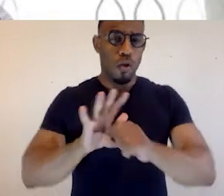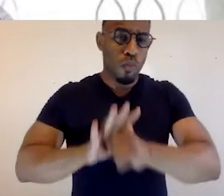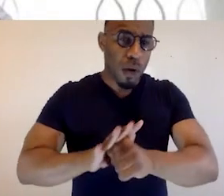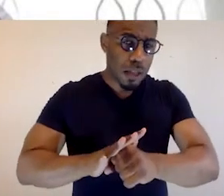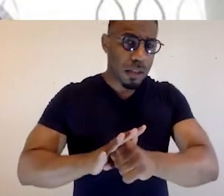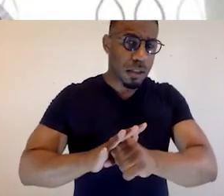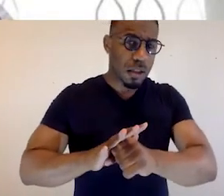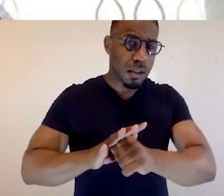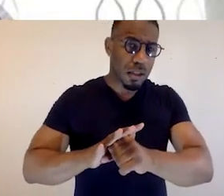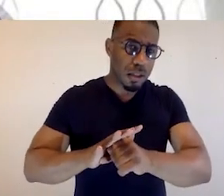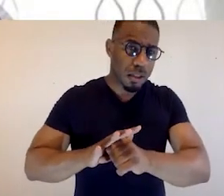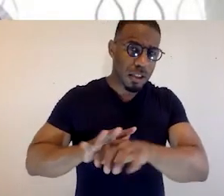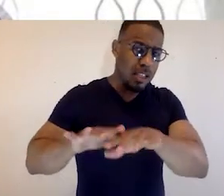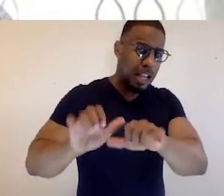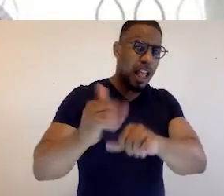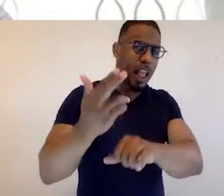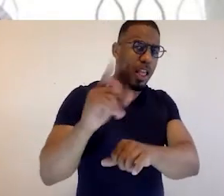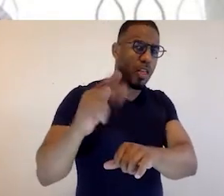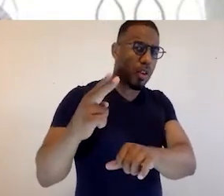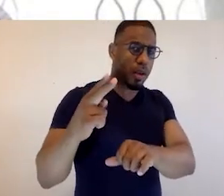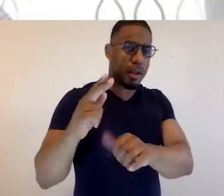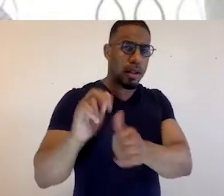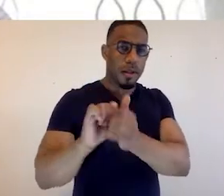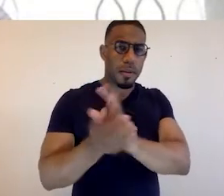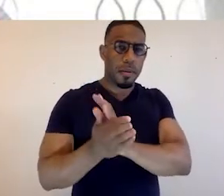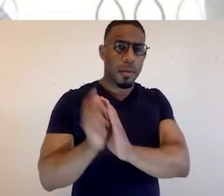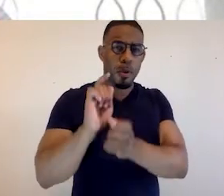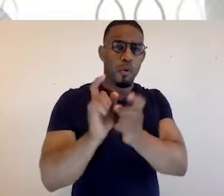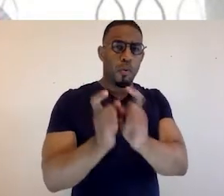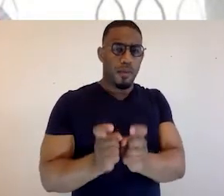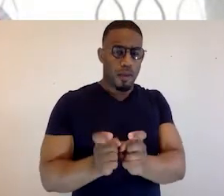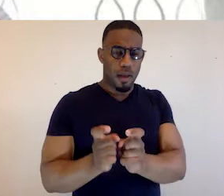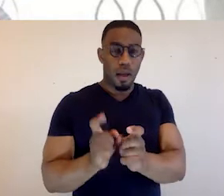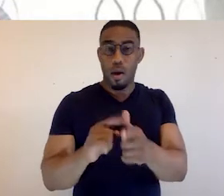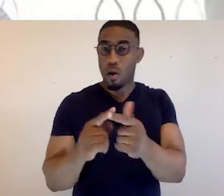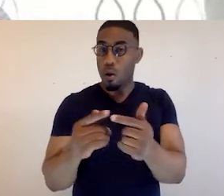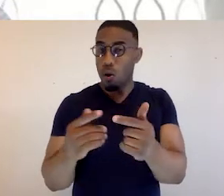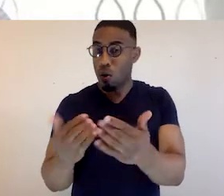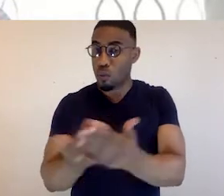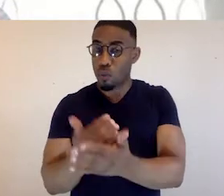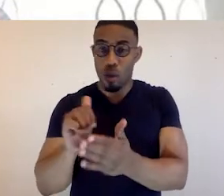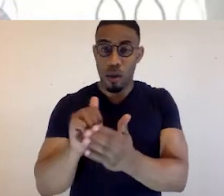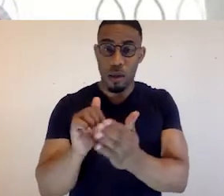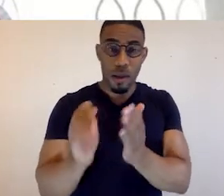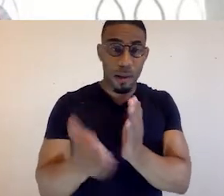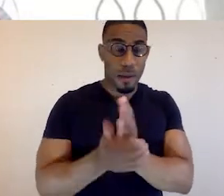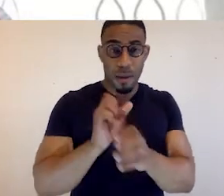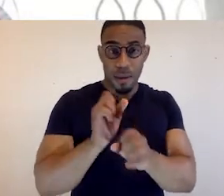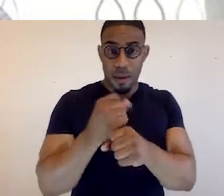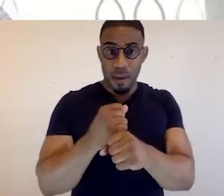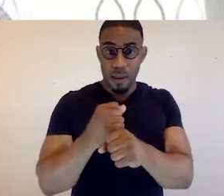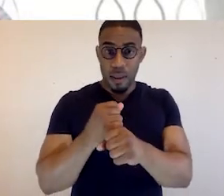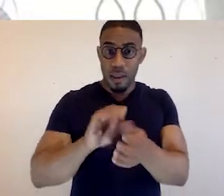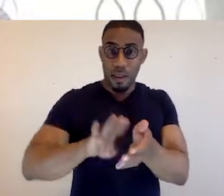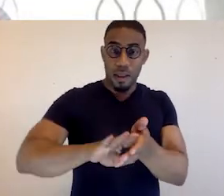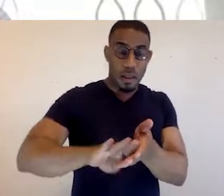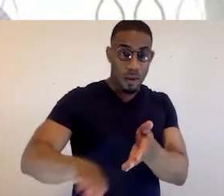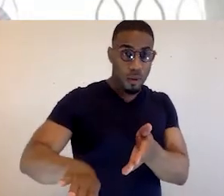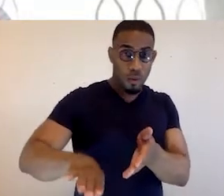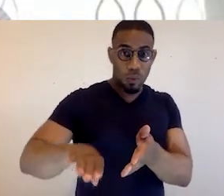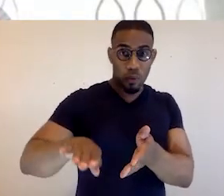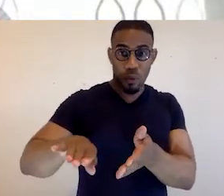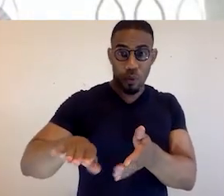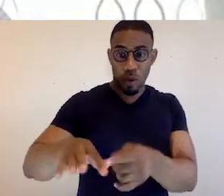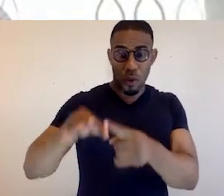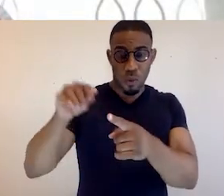and hound that the 13th Amendment be revised or a new amendment be made that removes